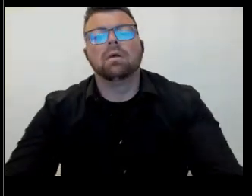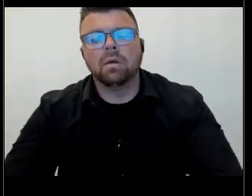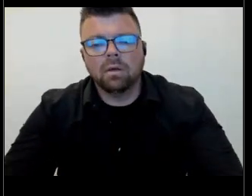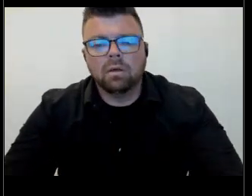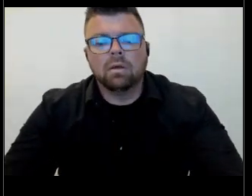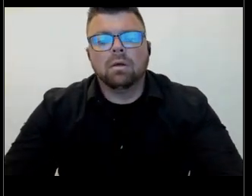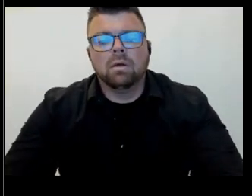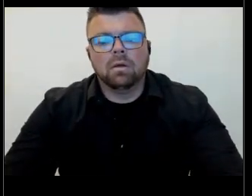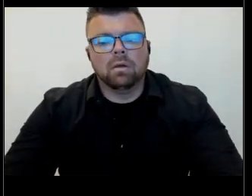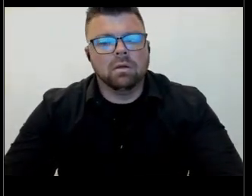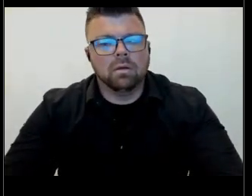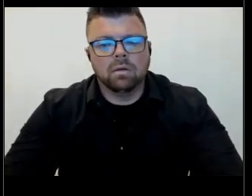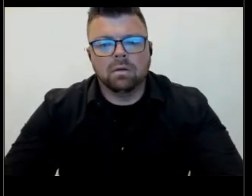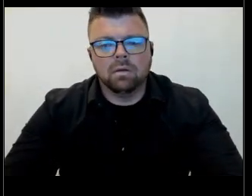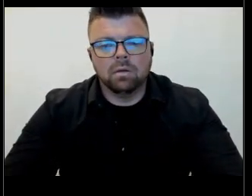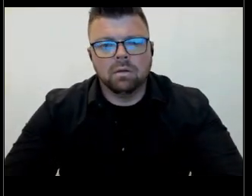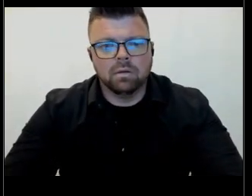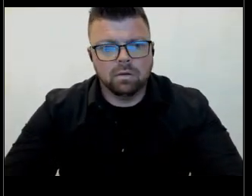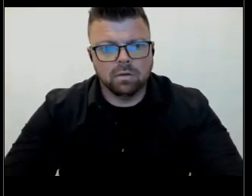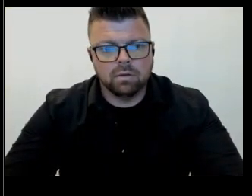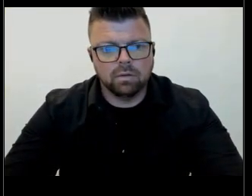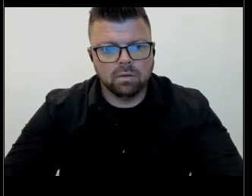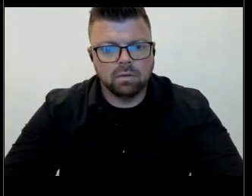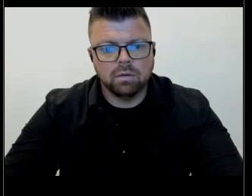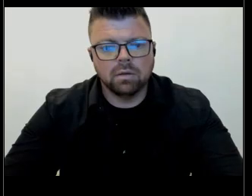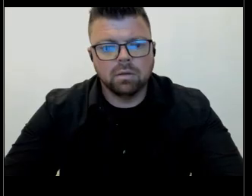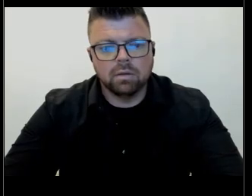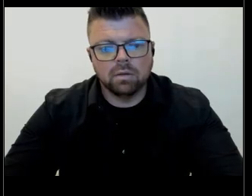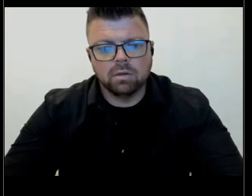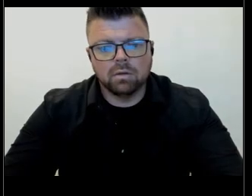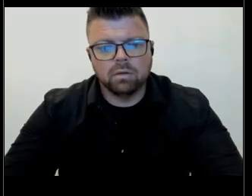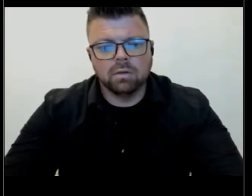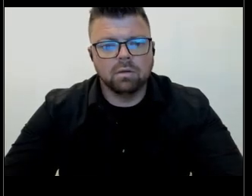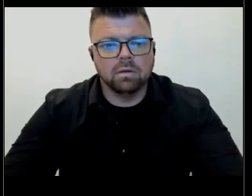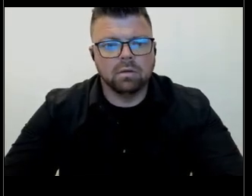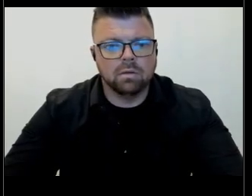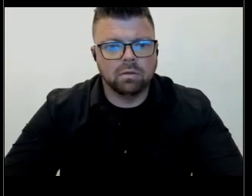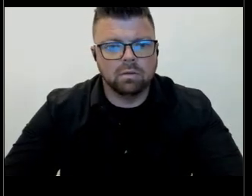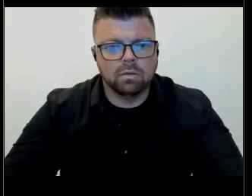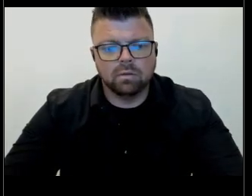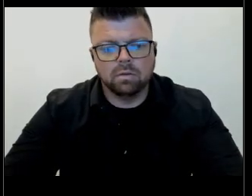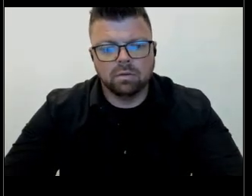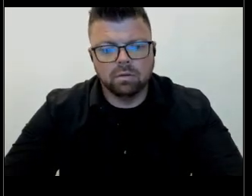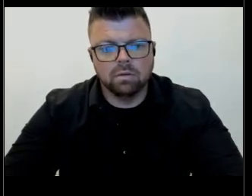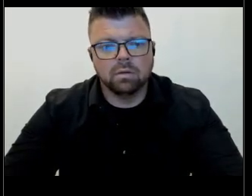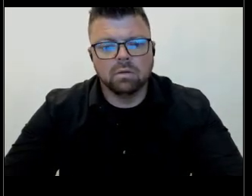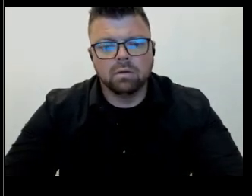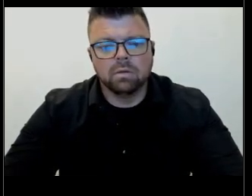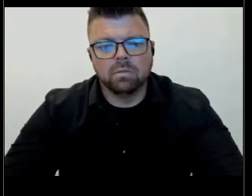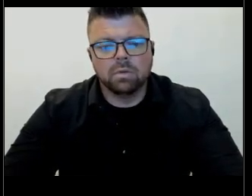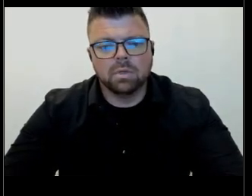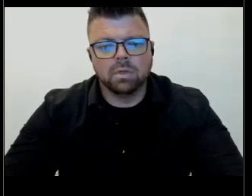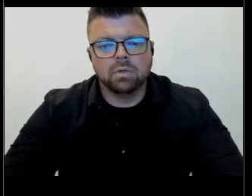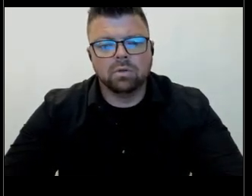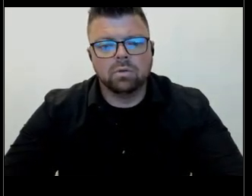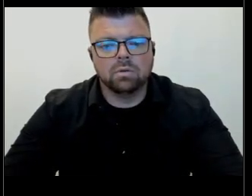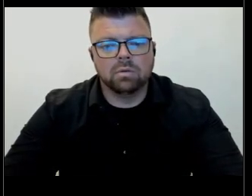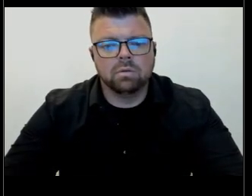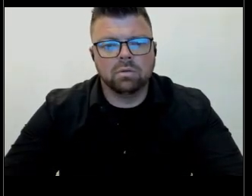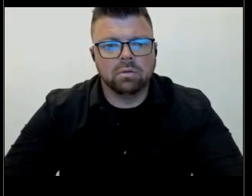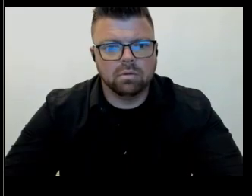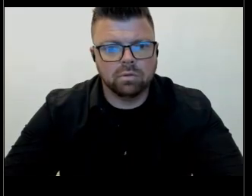Your first option, knee space. Second option, pipe protection. Or the third